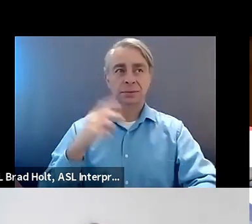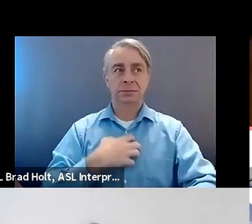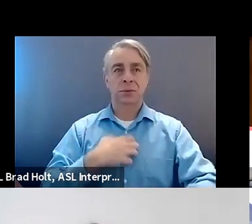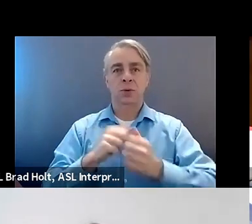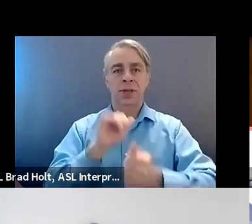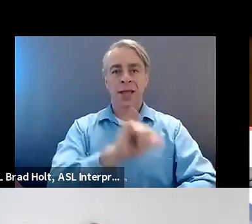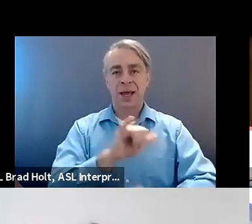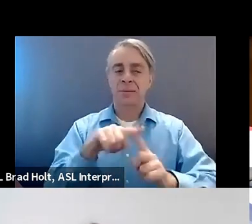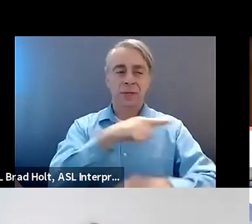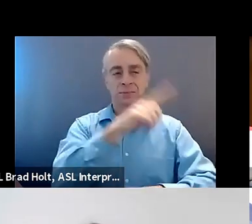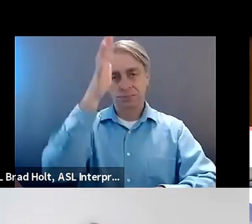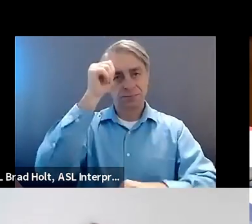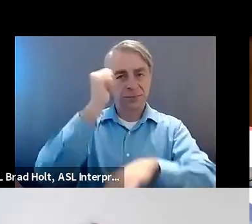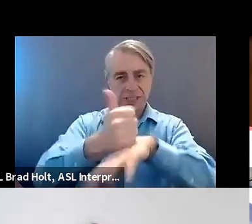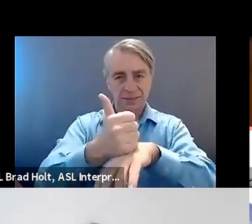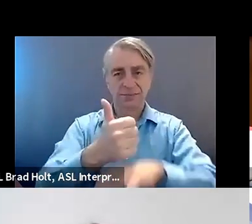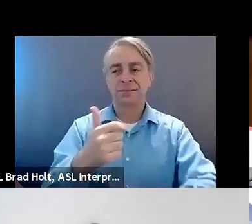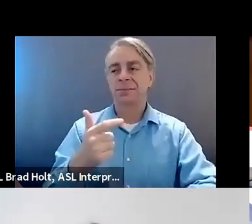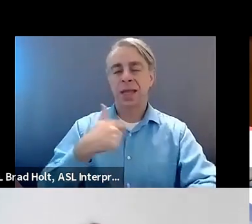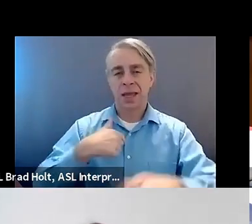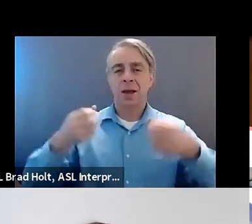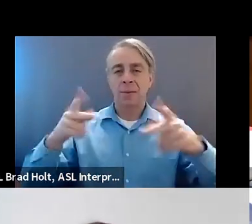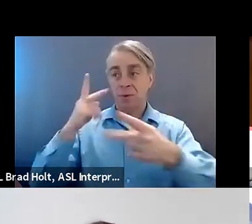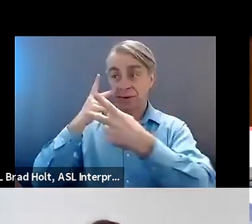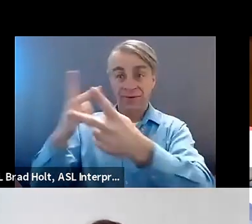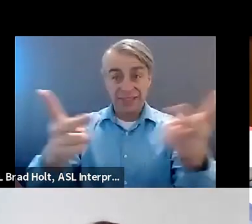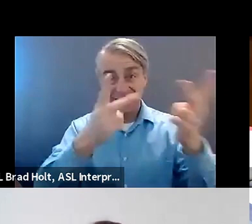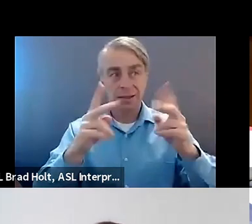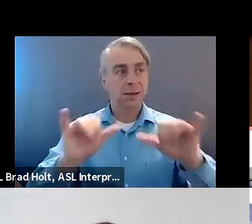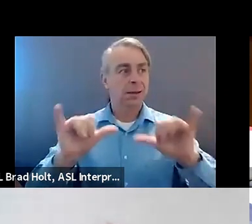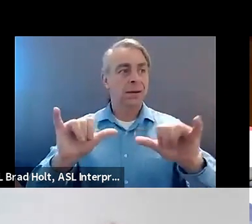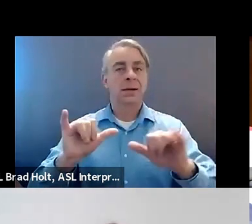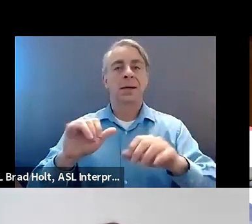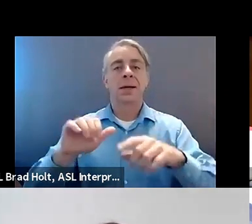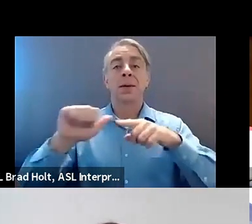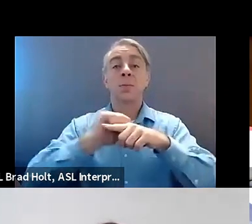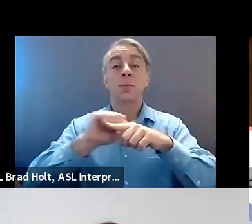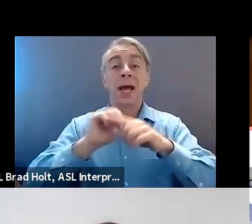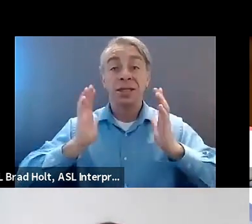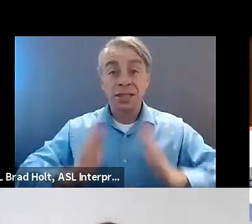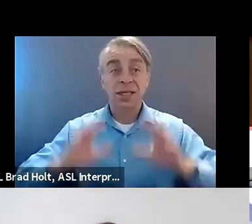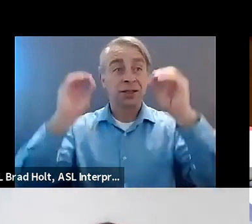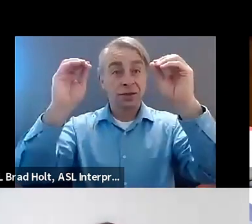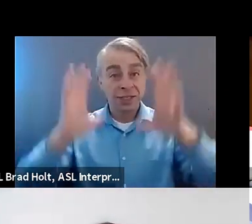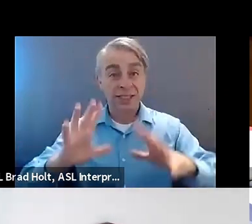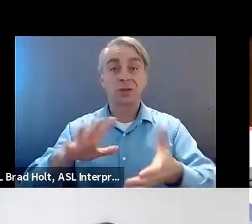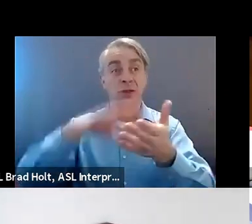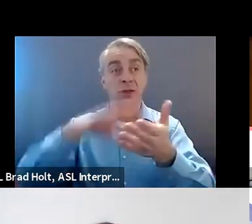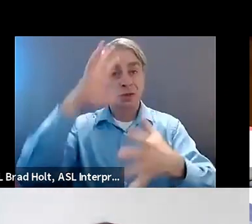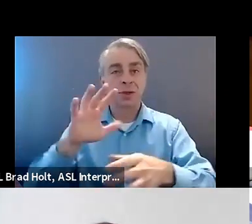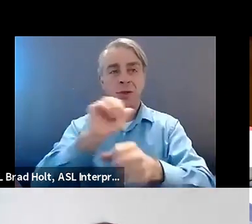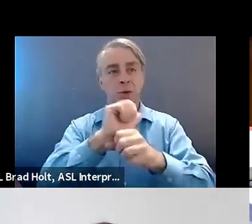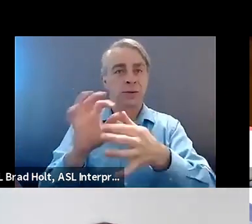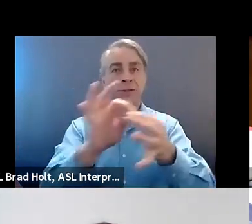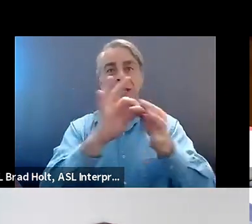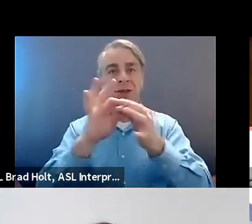scholars and community residents and practitioners all working together at that office in Harlem. At